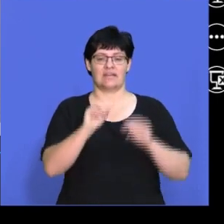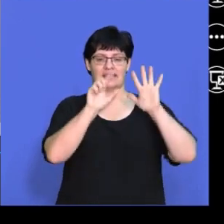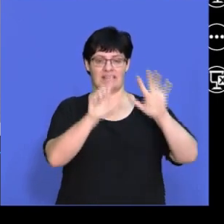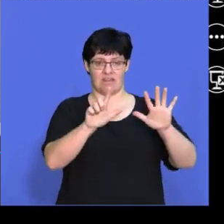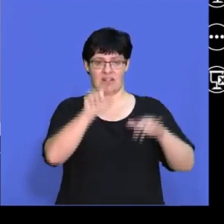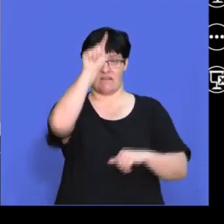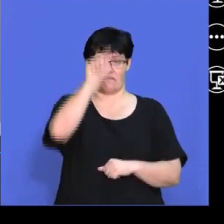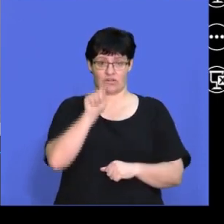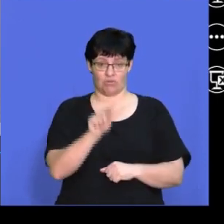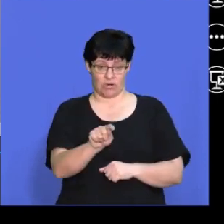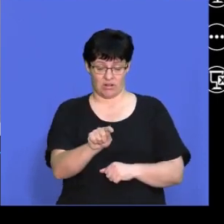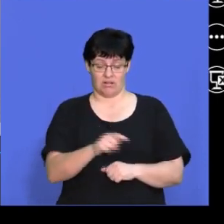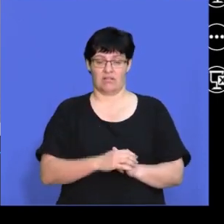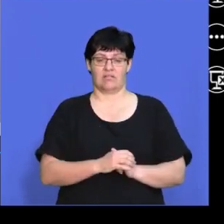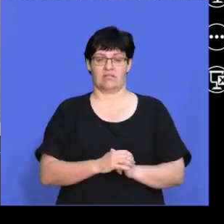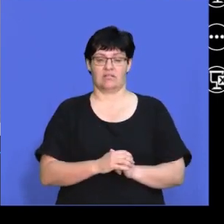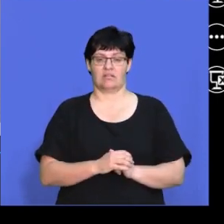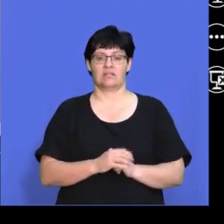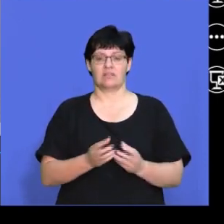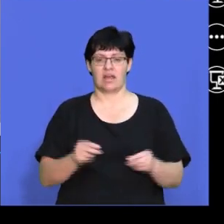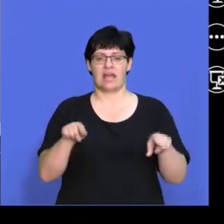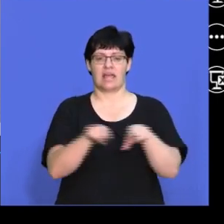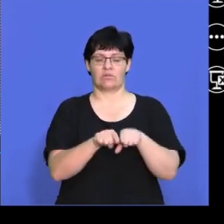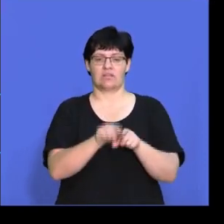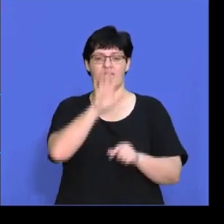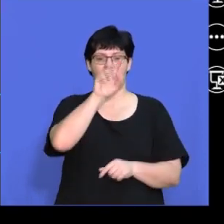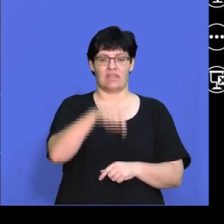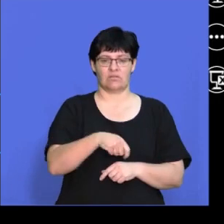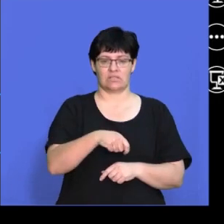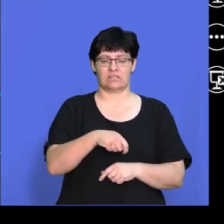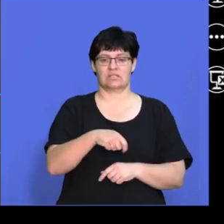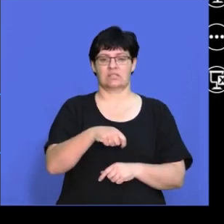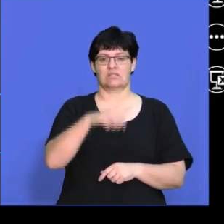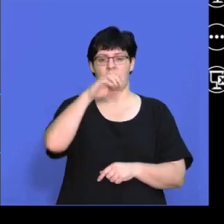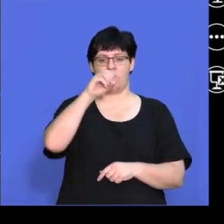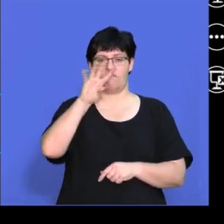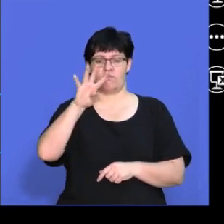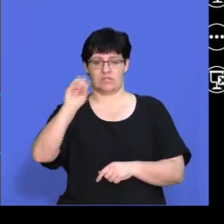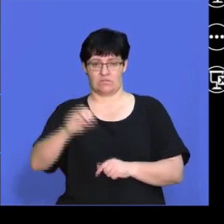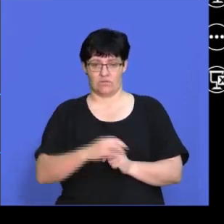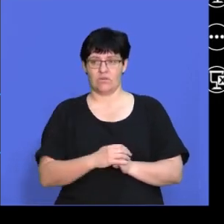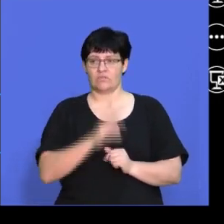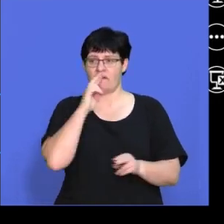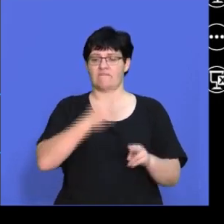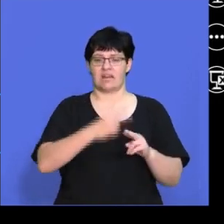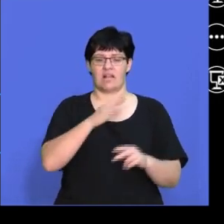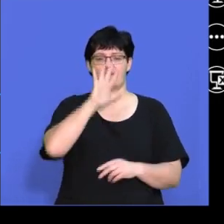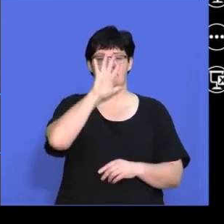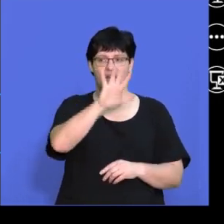7 factorial, and that is equal to 5,040. So that's our final answer,